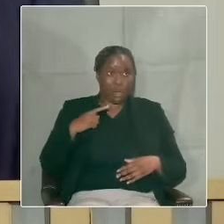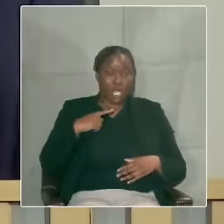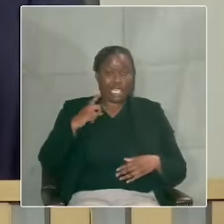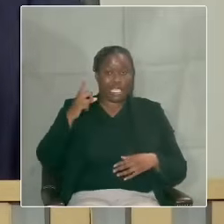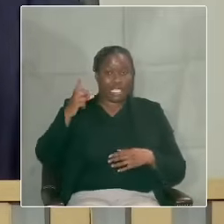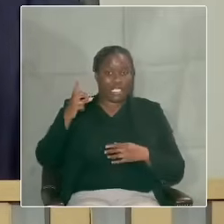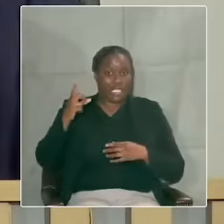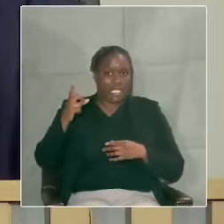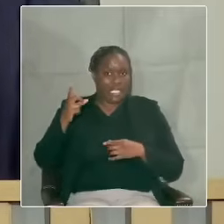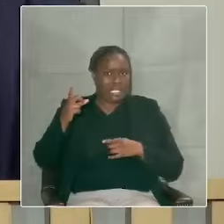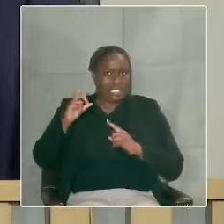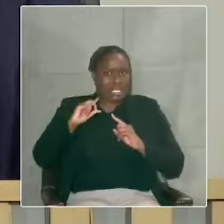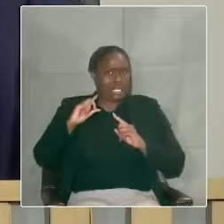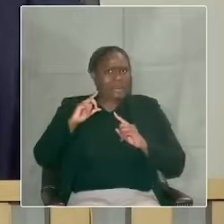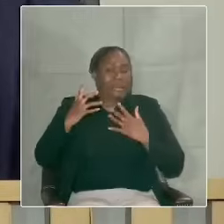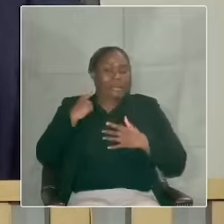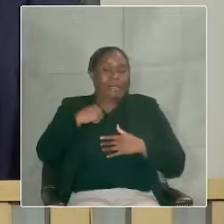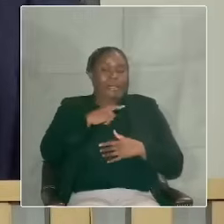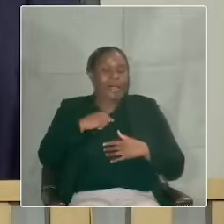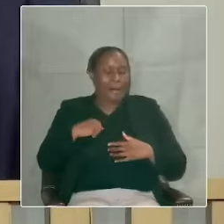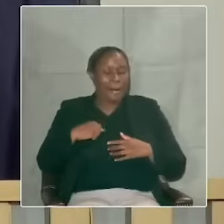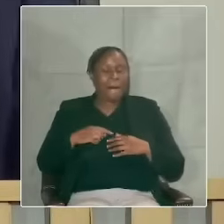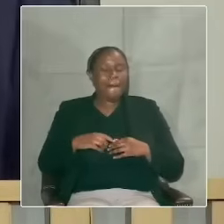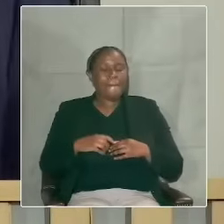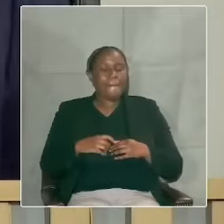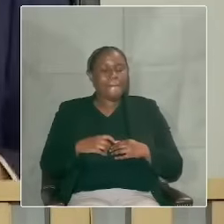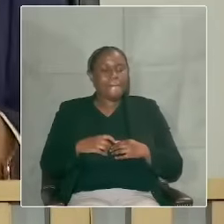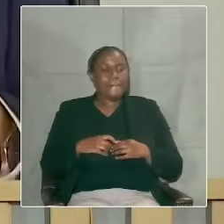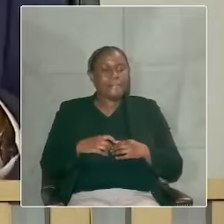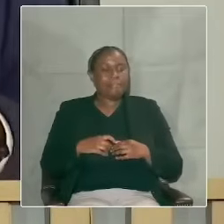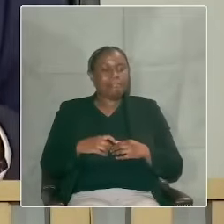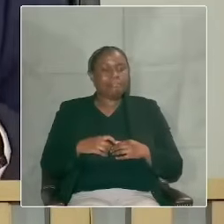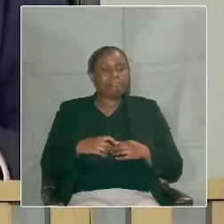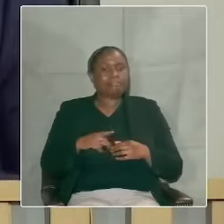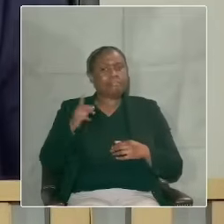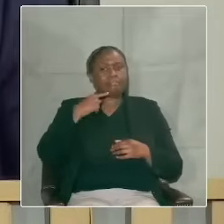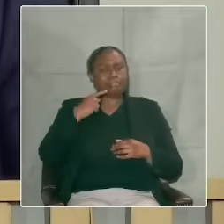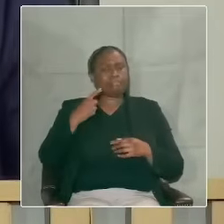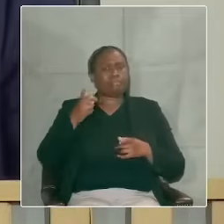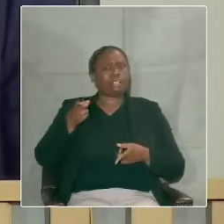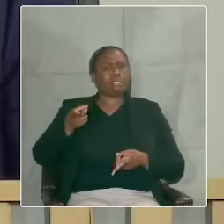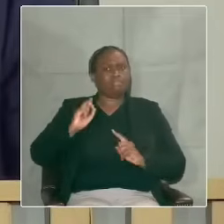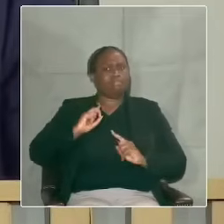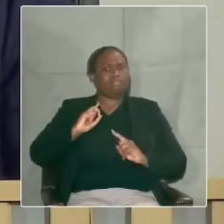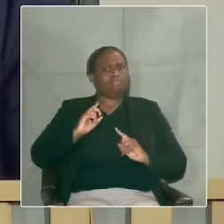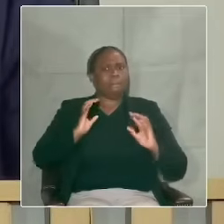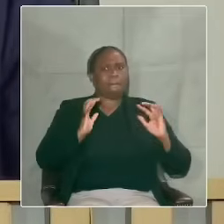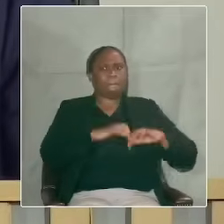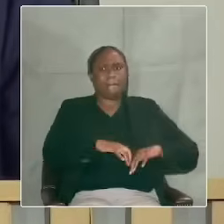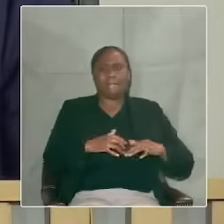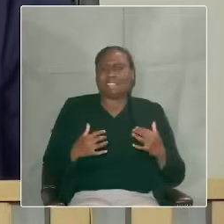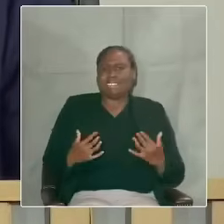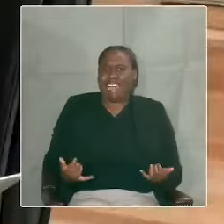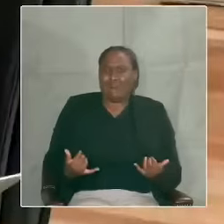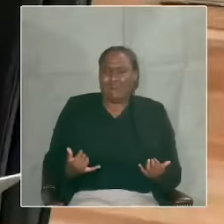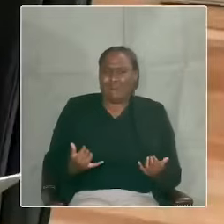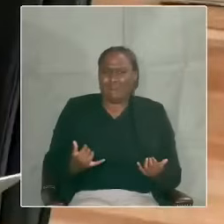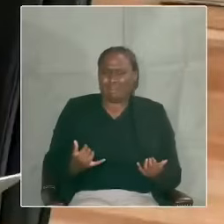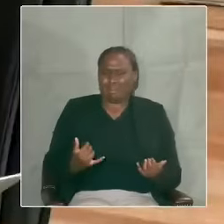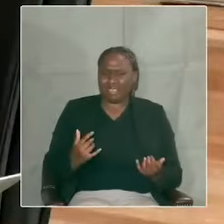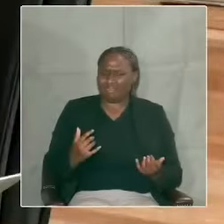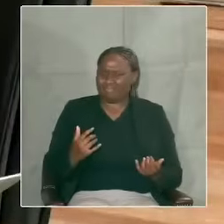a direction. Then I'll have a problem where he says it must be done immediately, which is the how